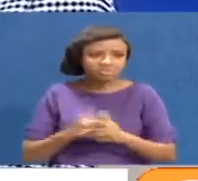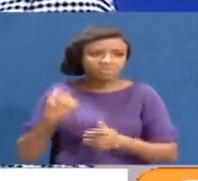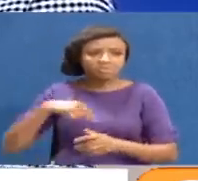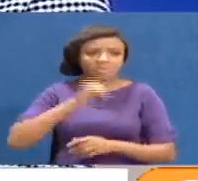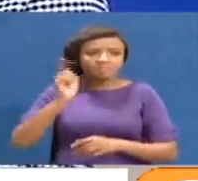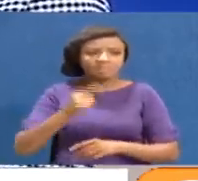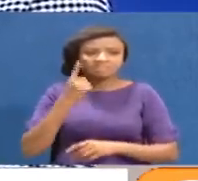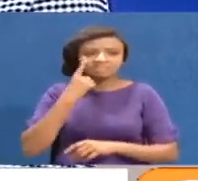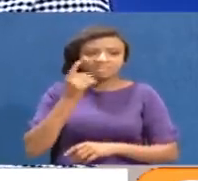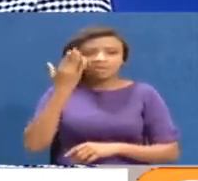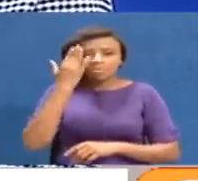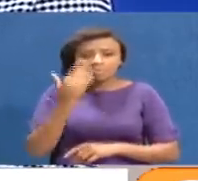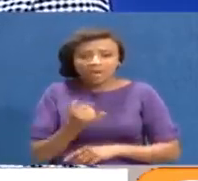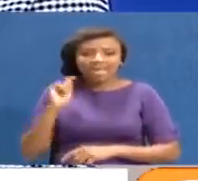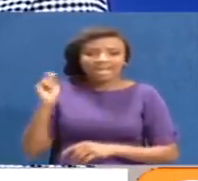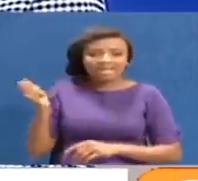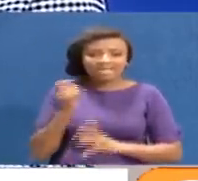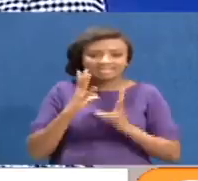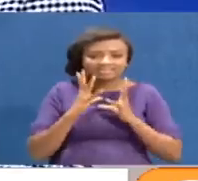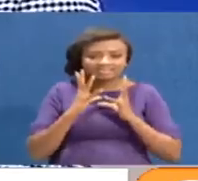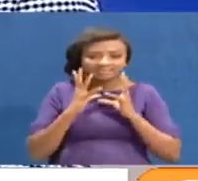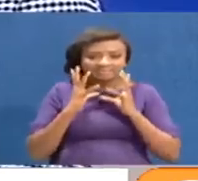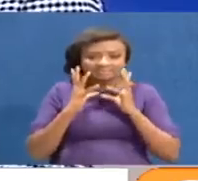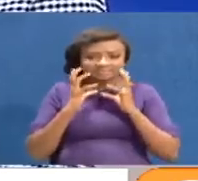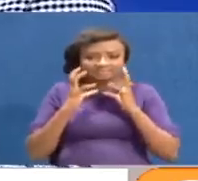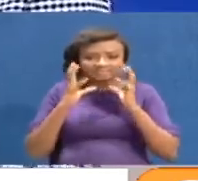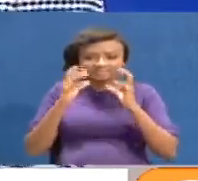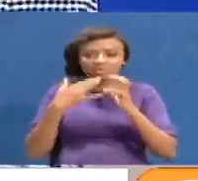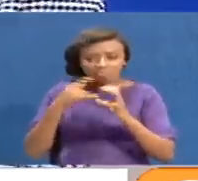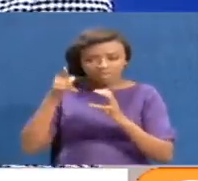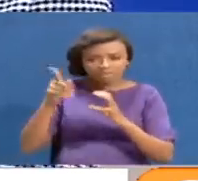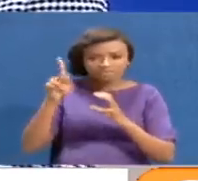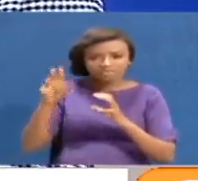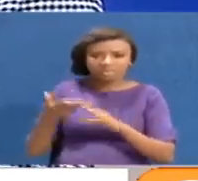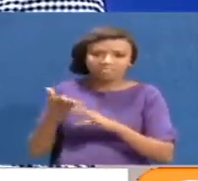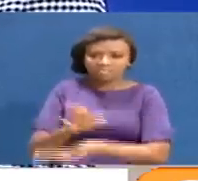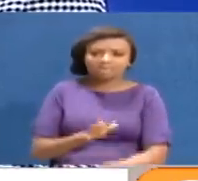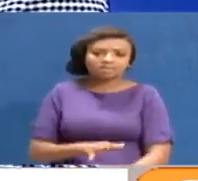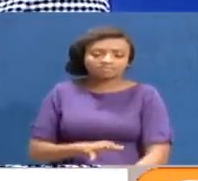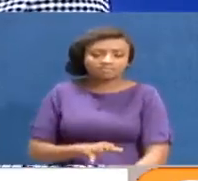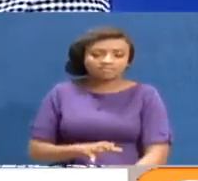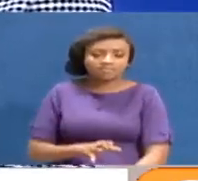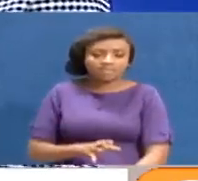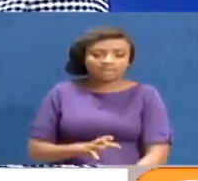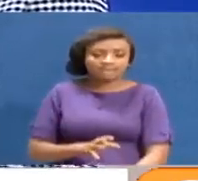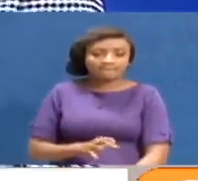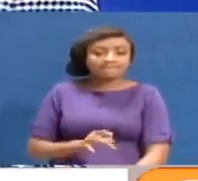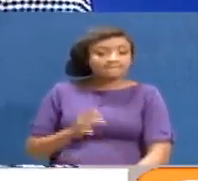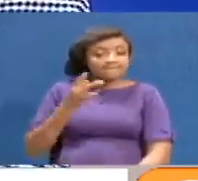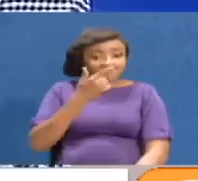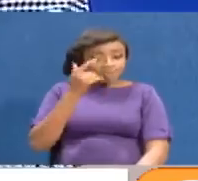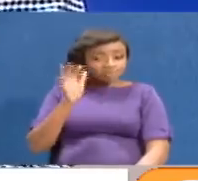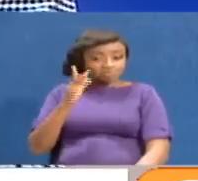must look at, why are Kenyans agitating for a return of that? Because it's Kenyans asking for it. Yeah. It's because they have